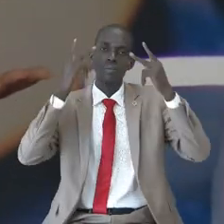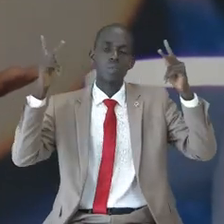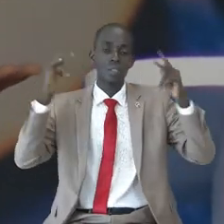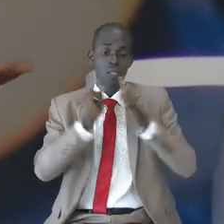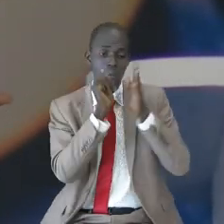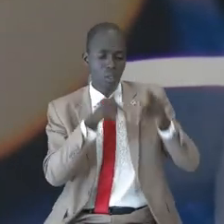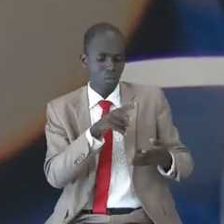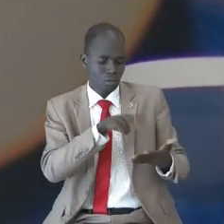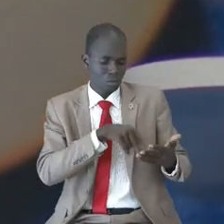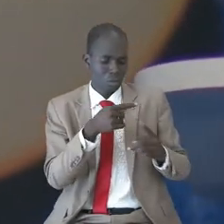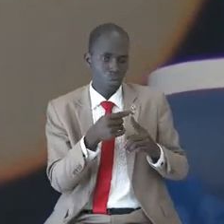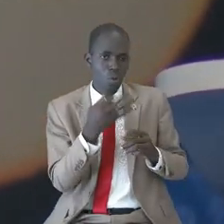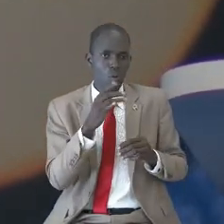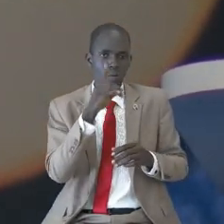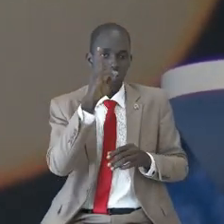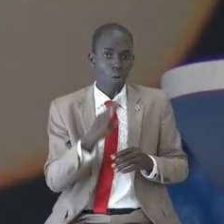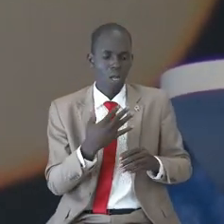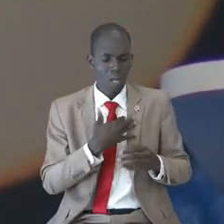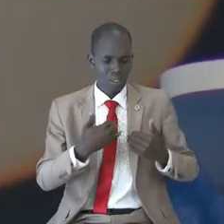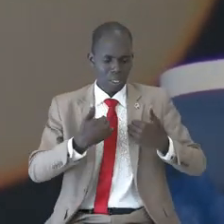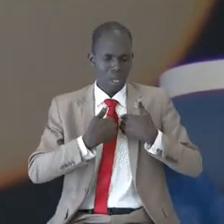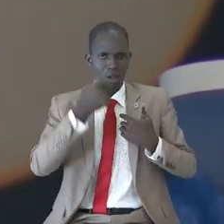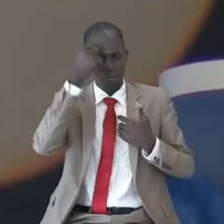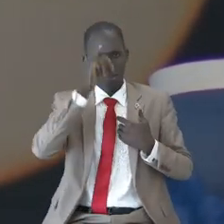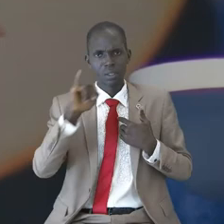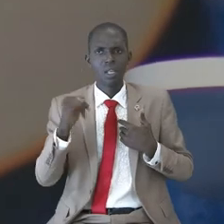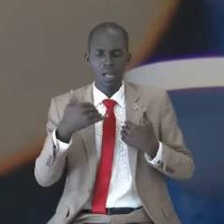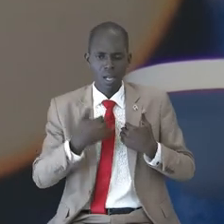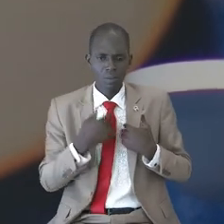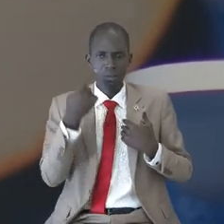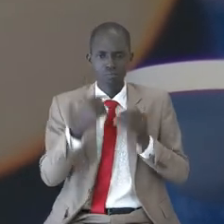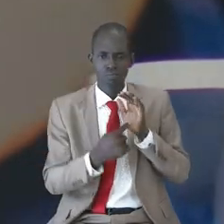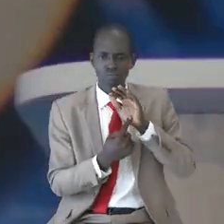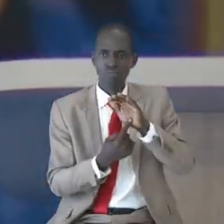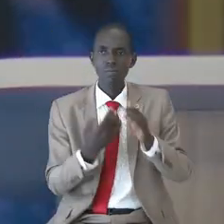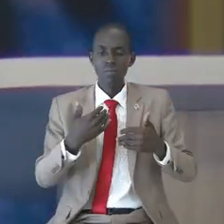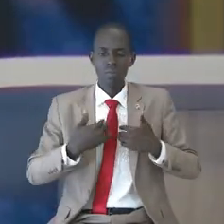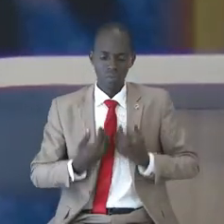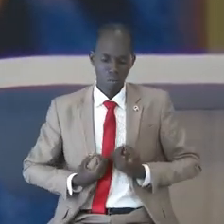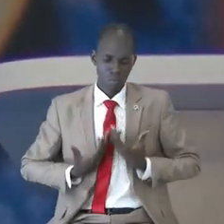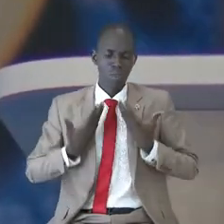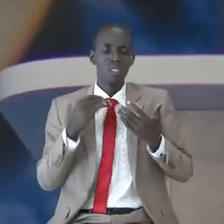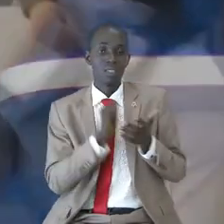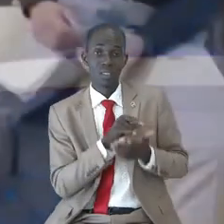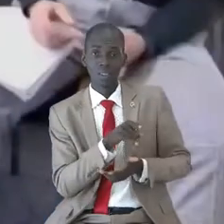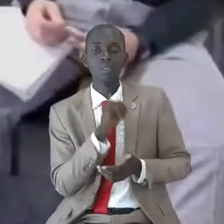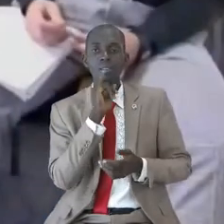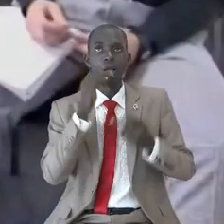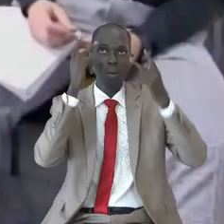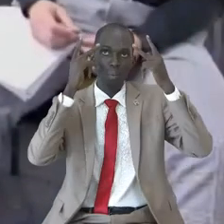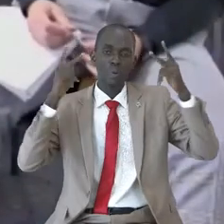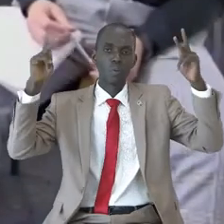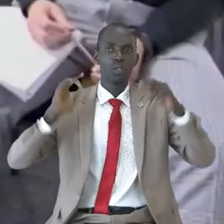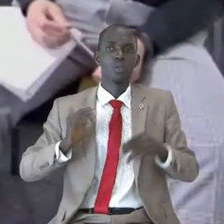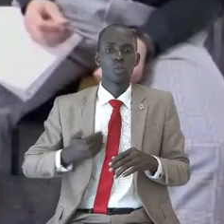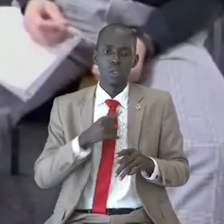of God. He has understanding. He has revelation. He has inspiration. That's a prospered soul. He asks